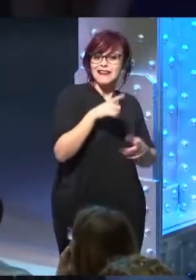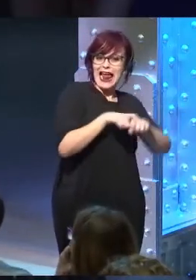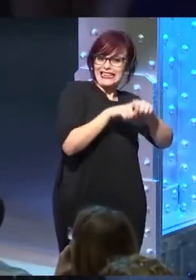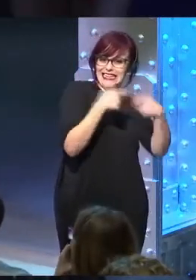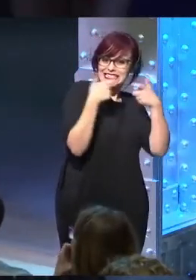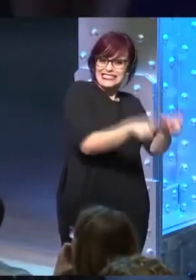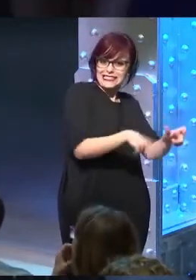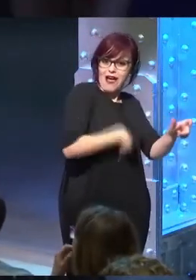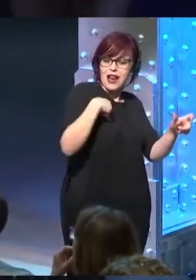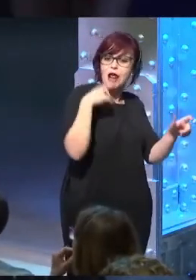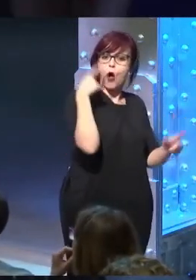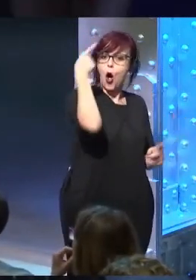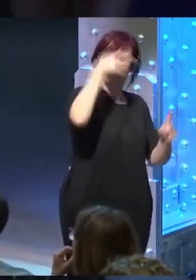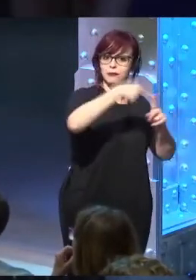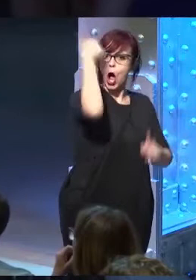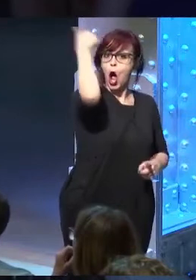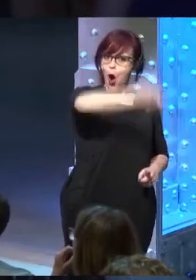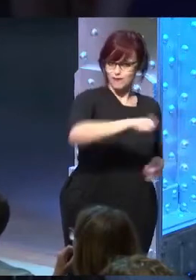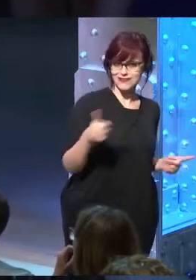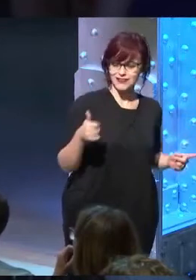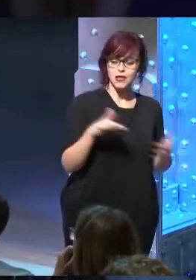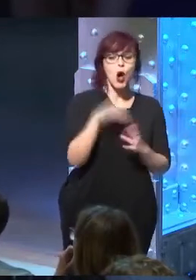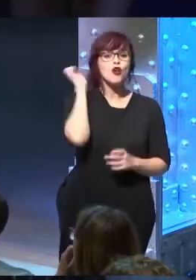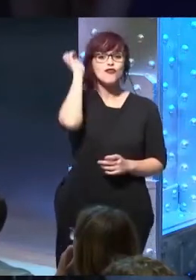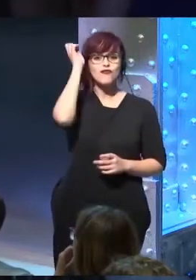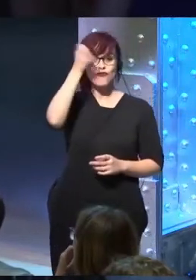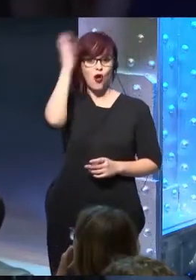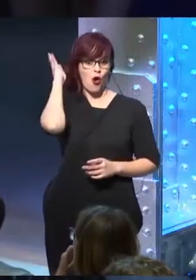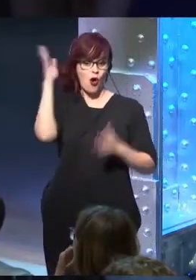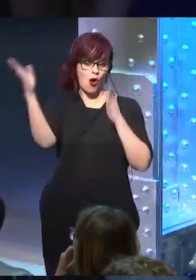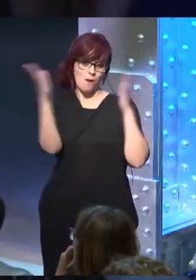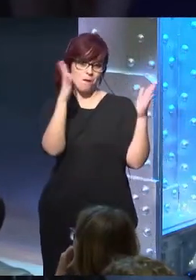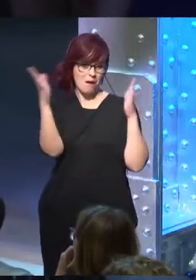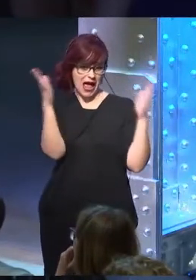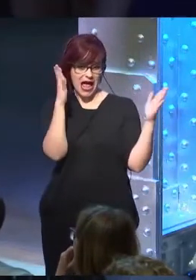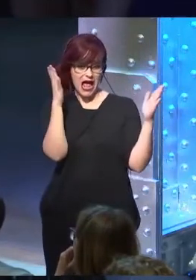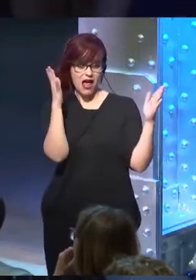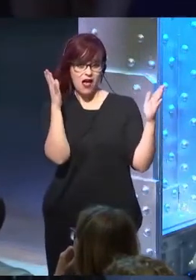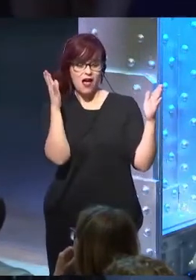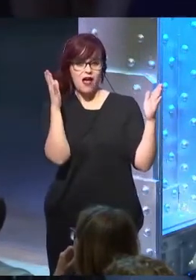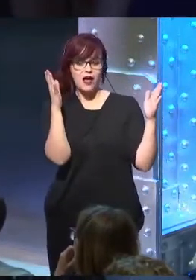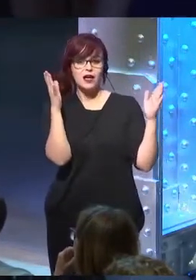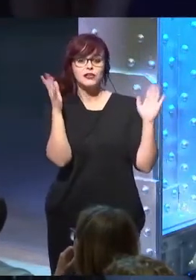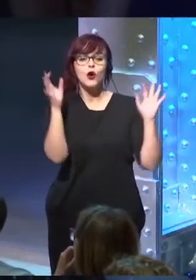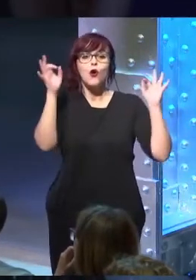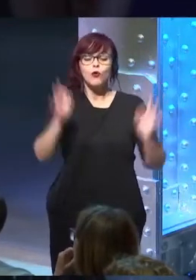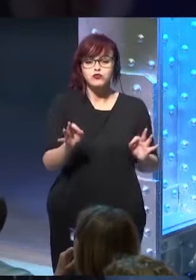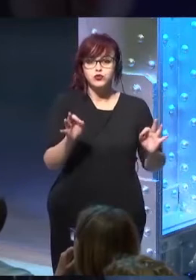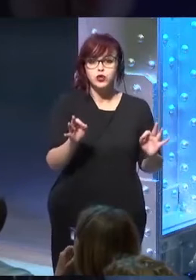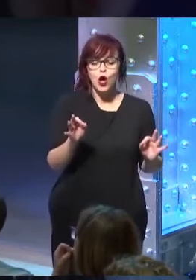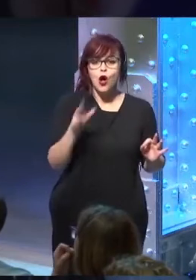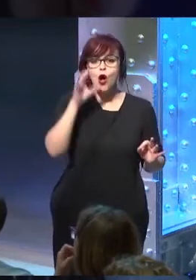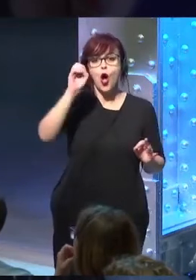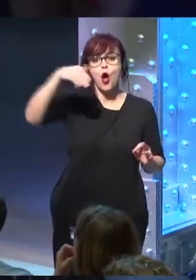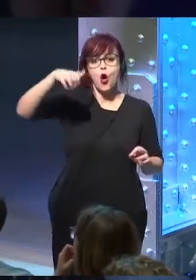in Rome, 1,000 years after Homer constructed the figure of Telemachus, one of the standard